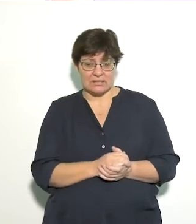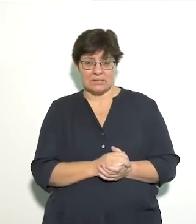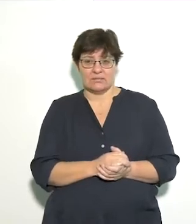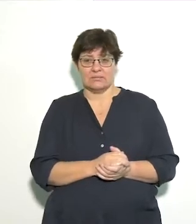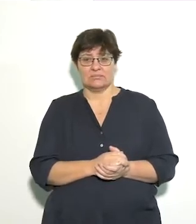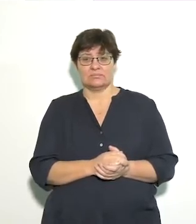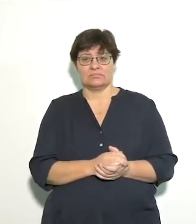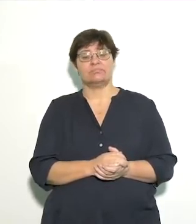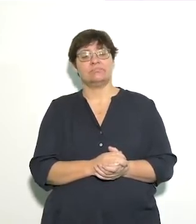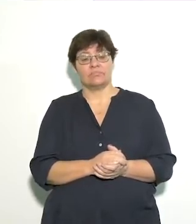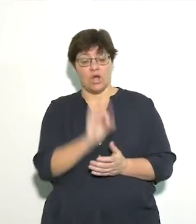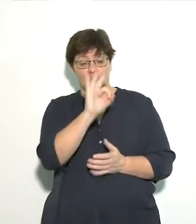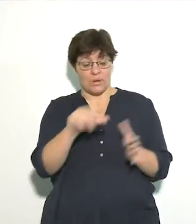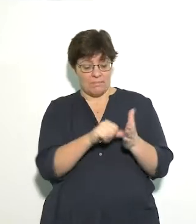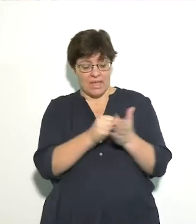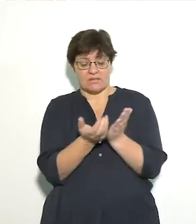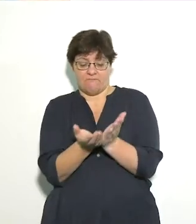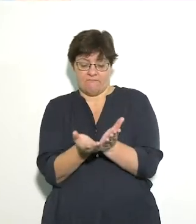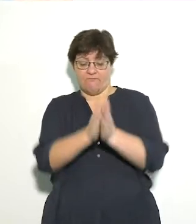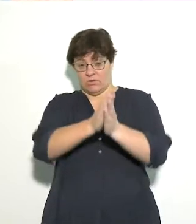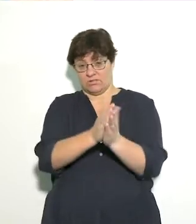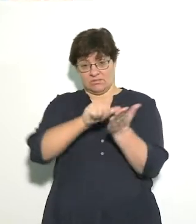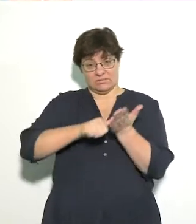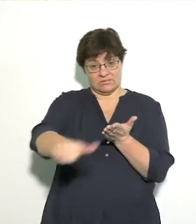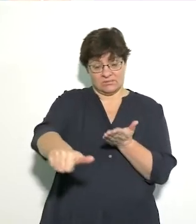pages and fold them